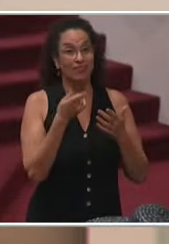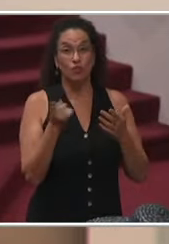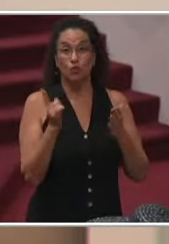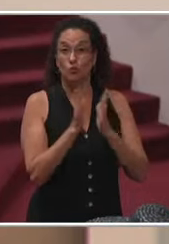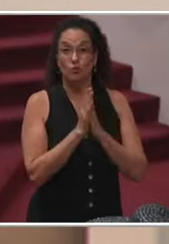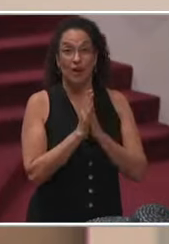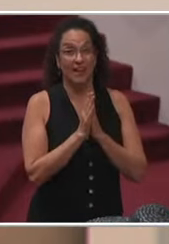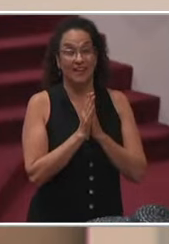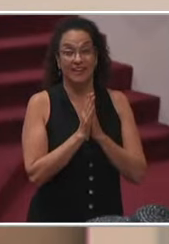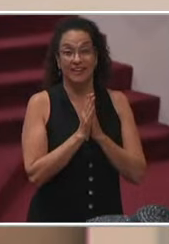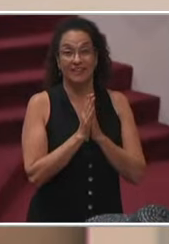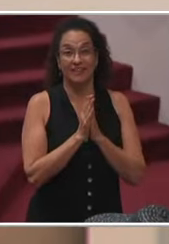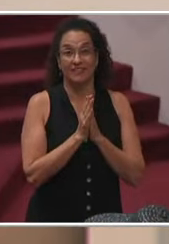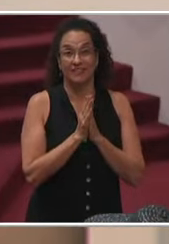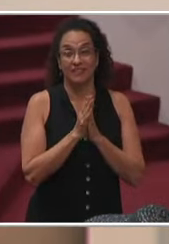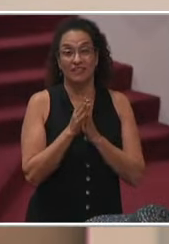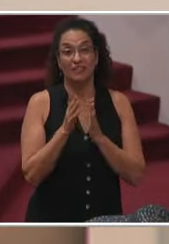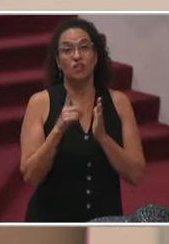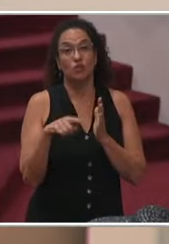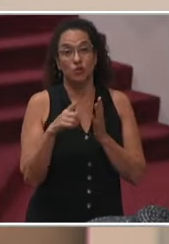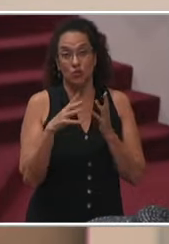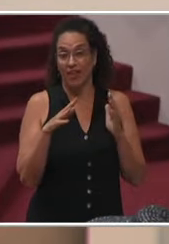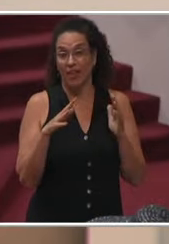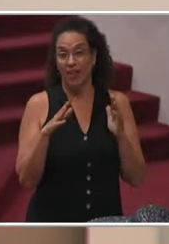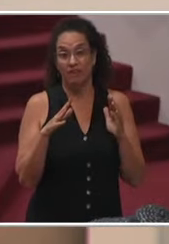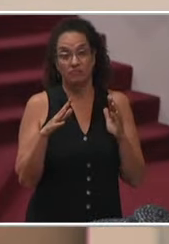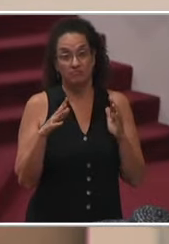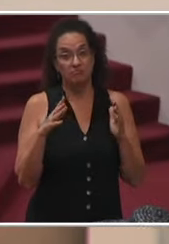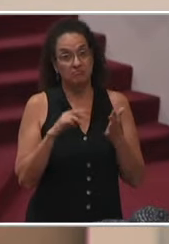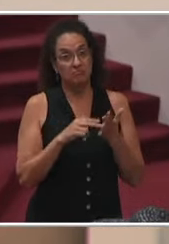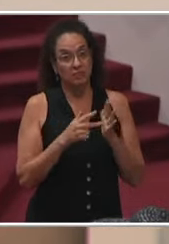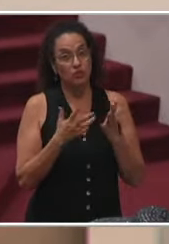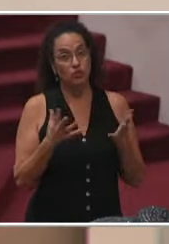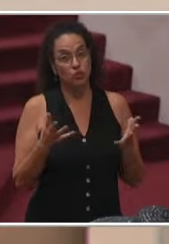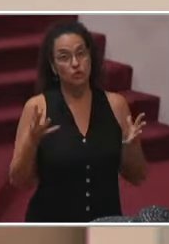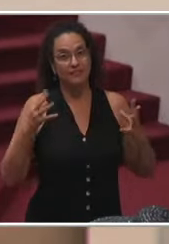prayer, you have received Jesus Christ as your personal Savior.